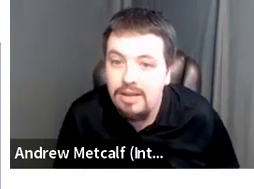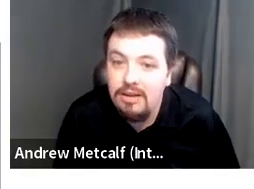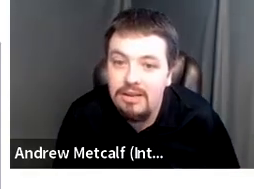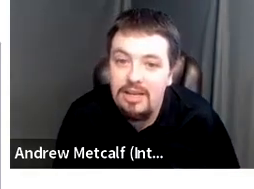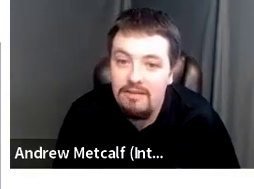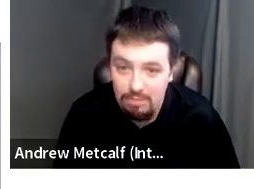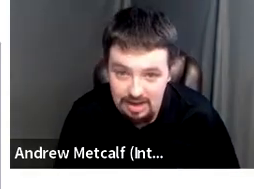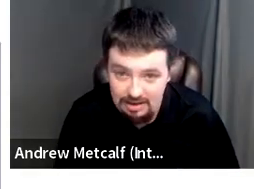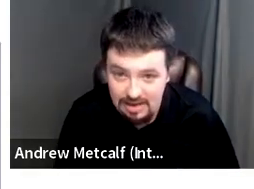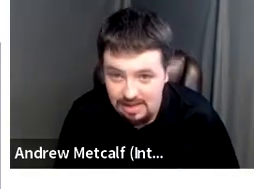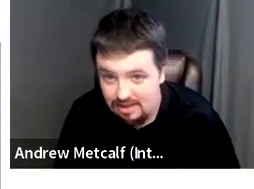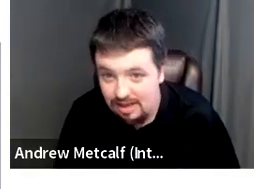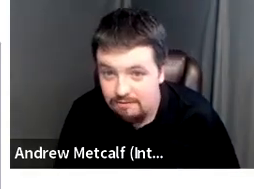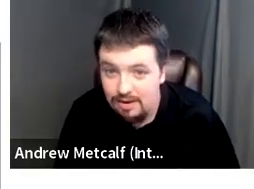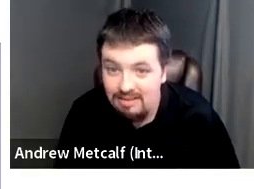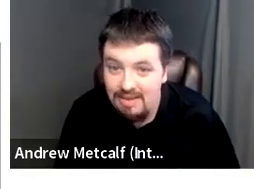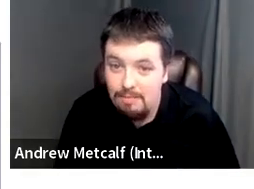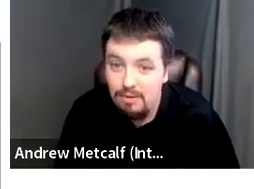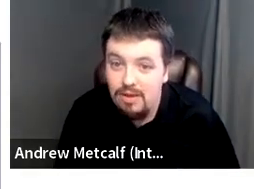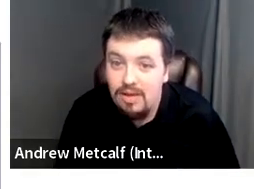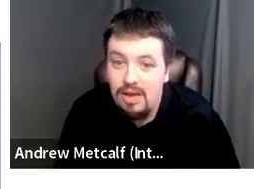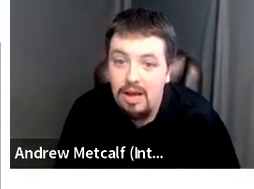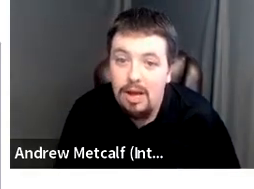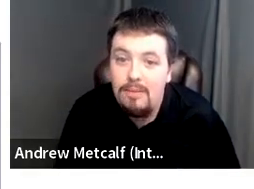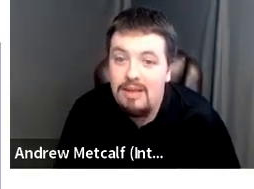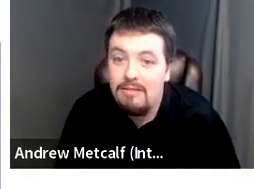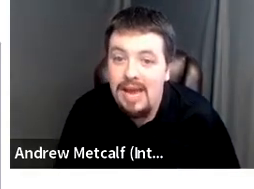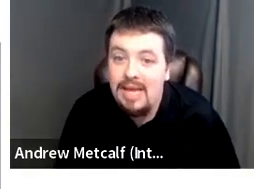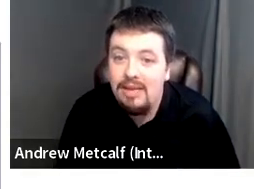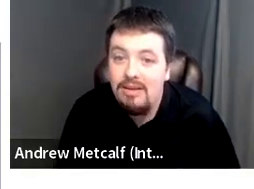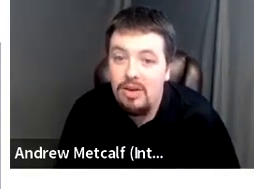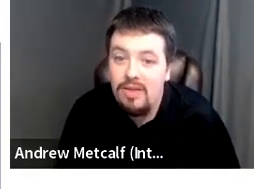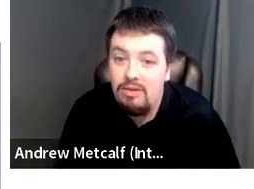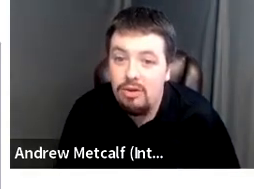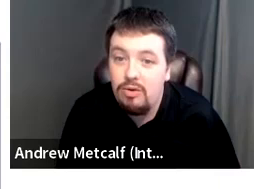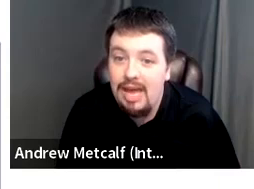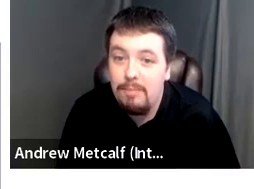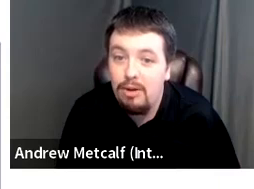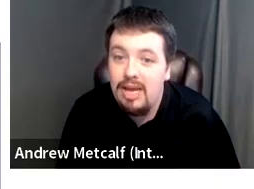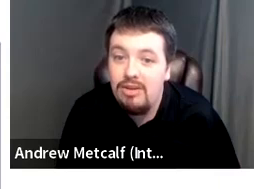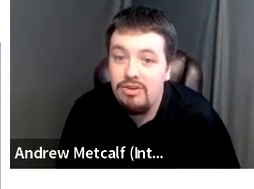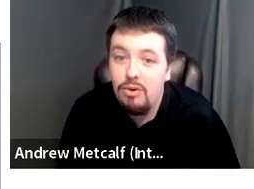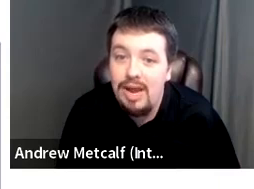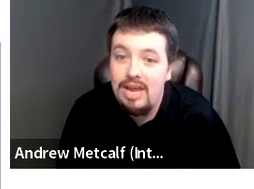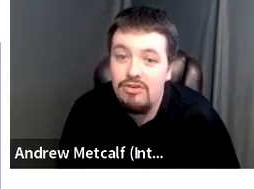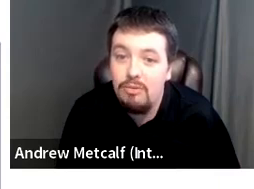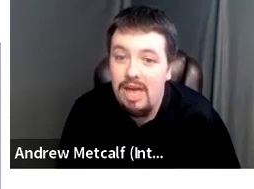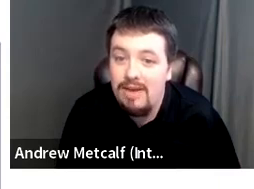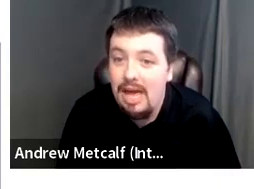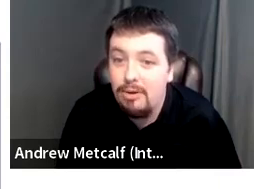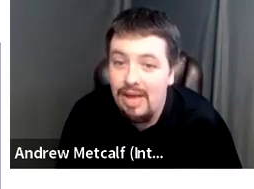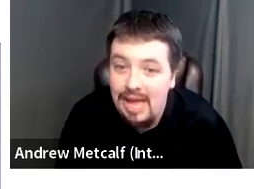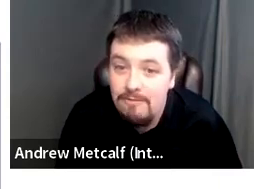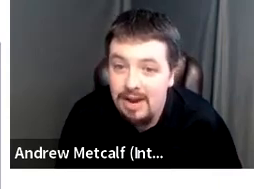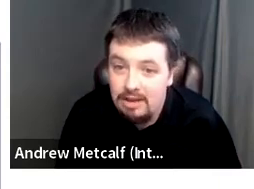deaf blind and little d deaf blind. Like, for example, Hispanic, they'll do a capital H, or Asians will